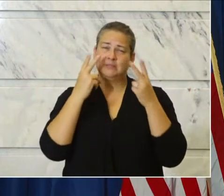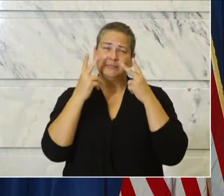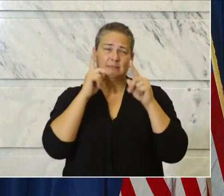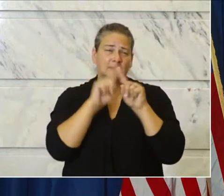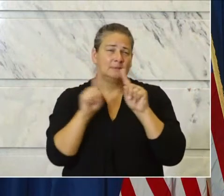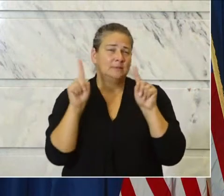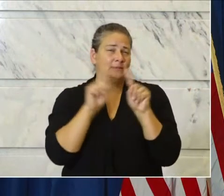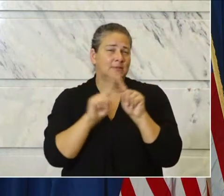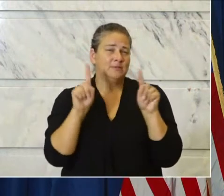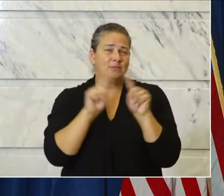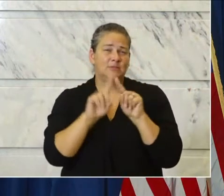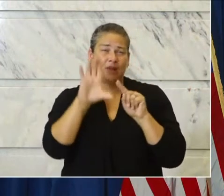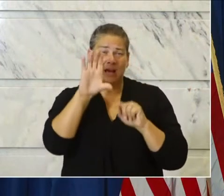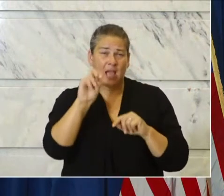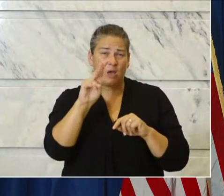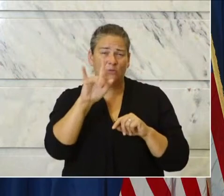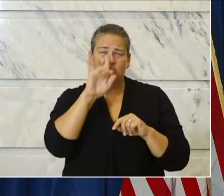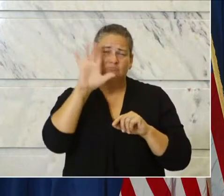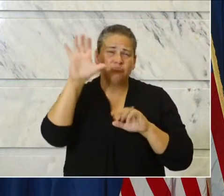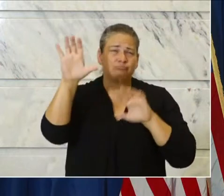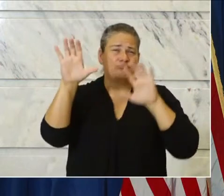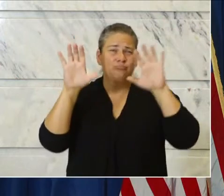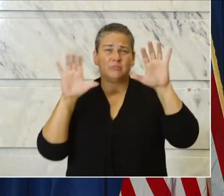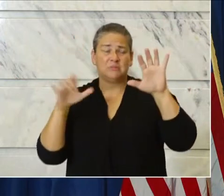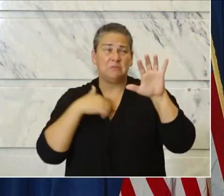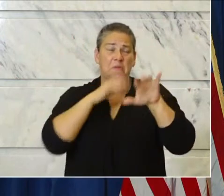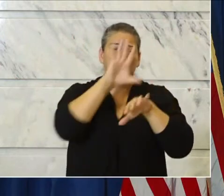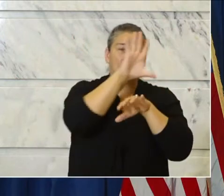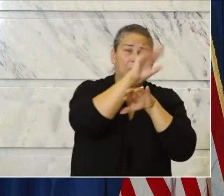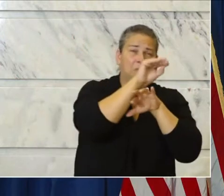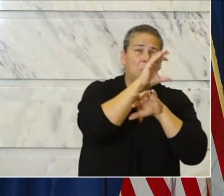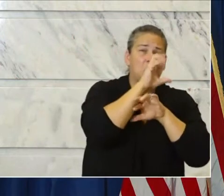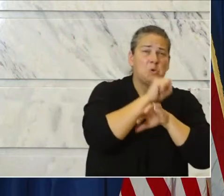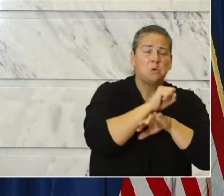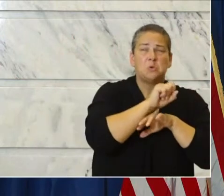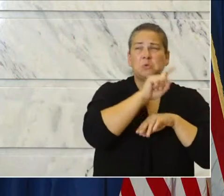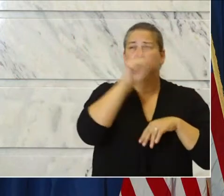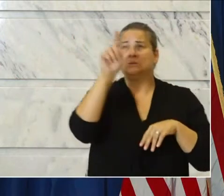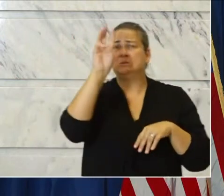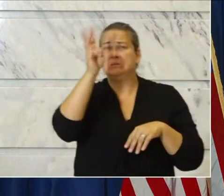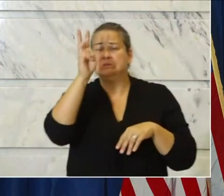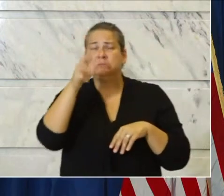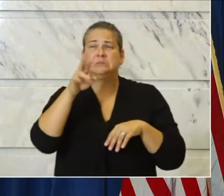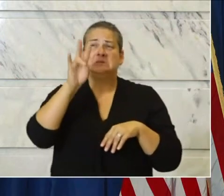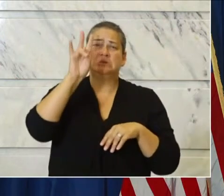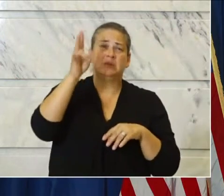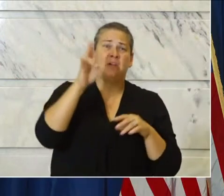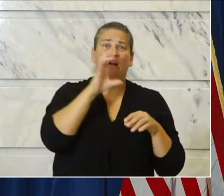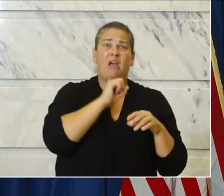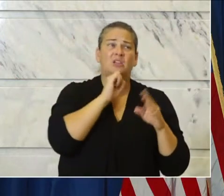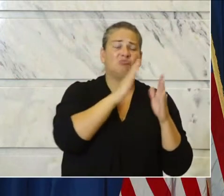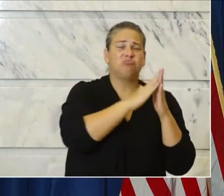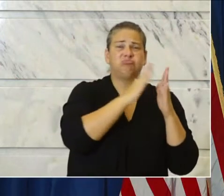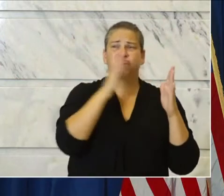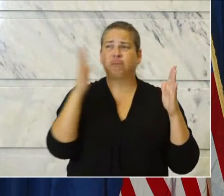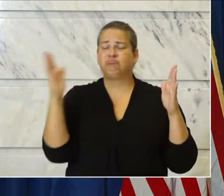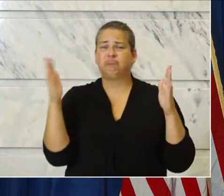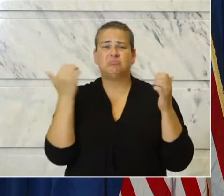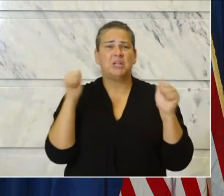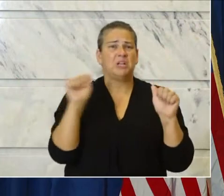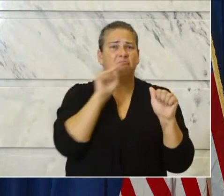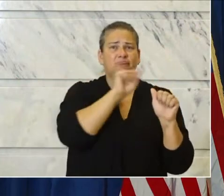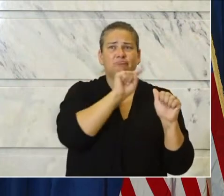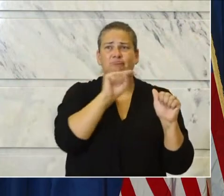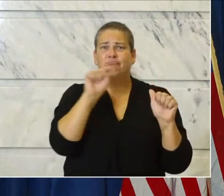counties. We have people in their 50s, 60s, 70s, and 80s on today's report.